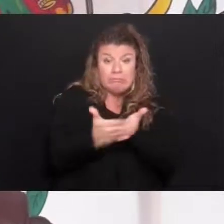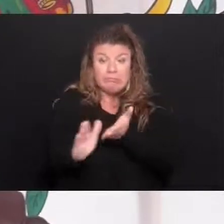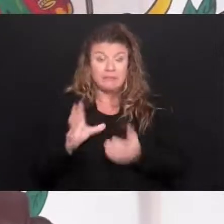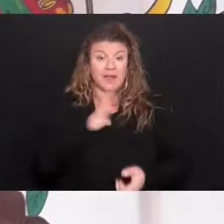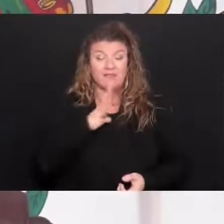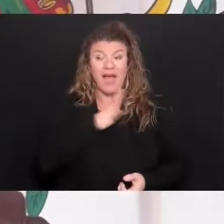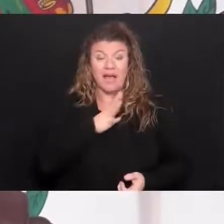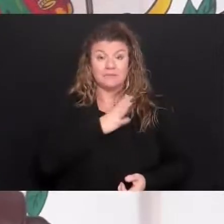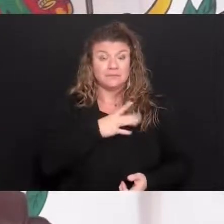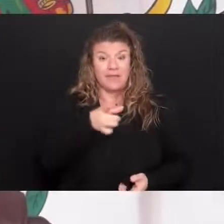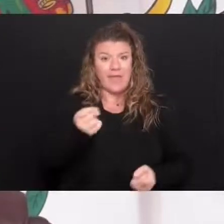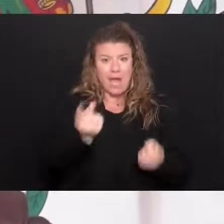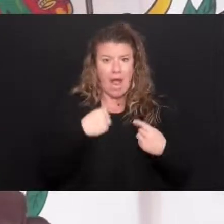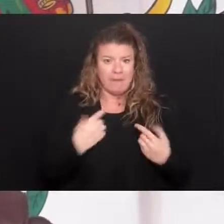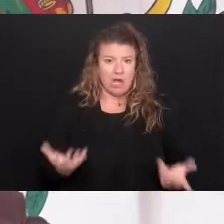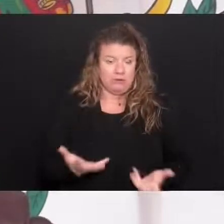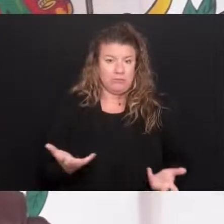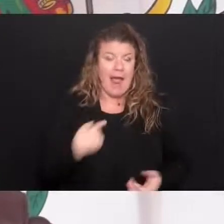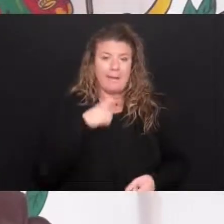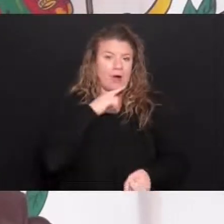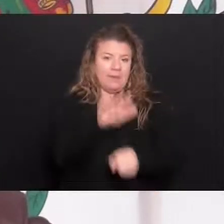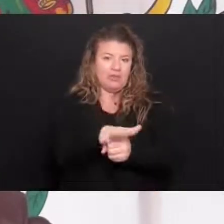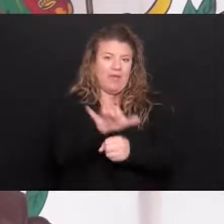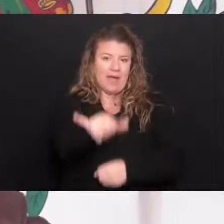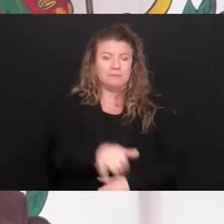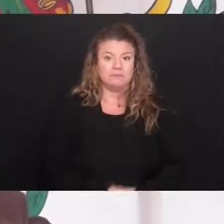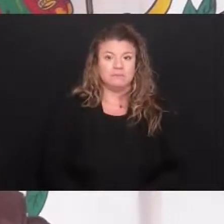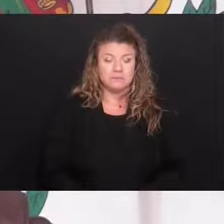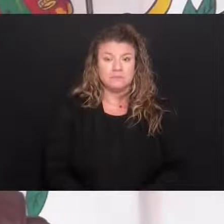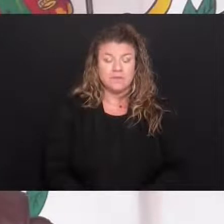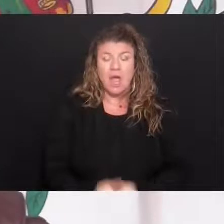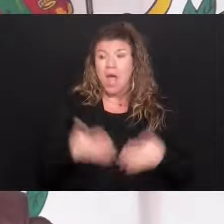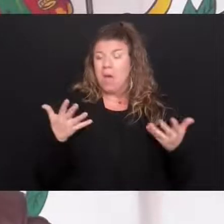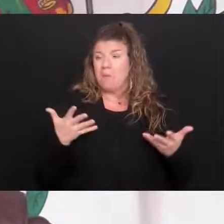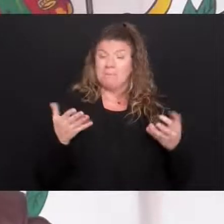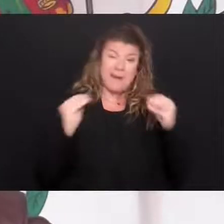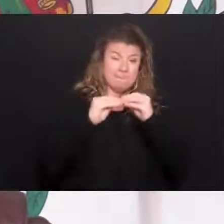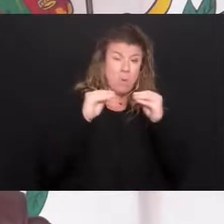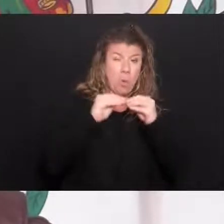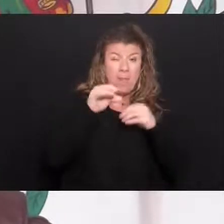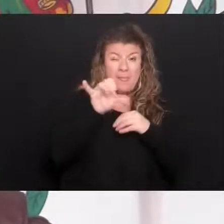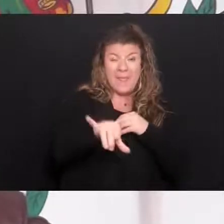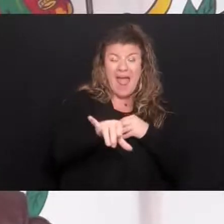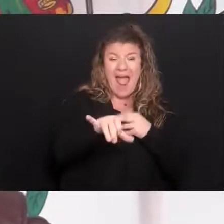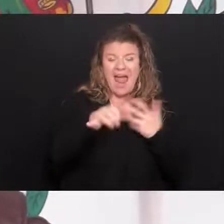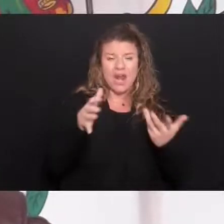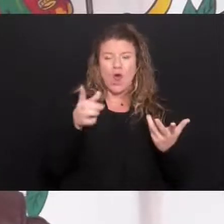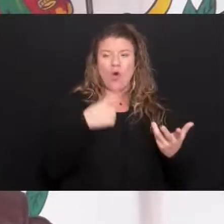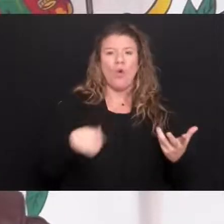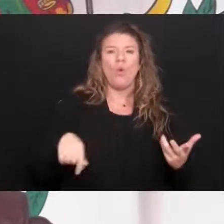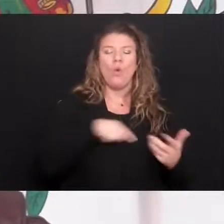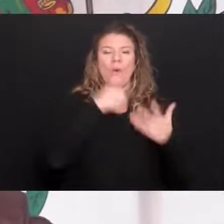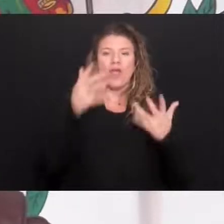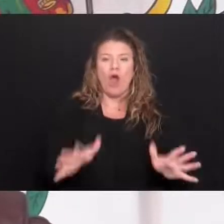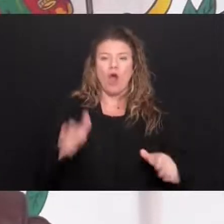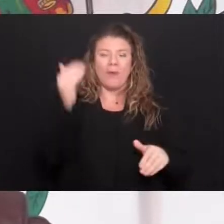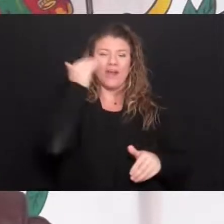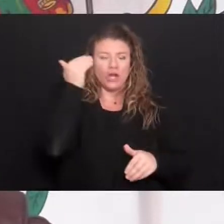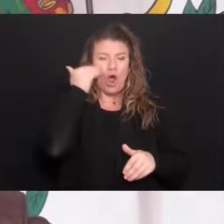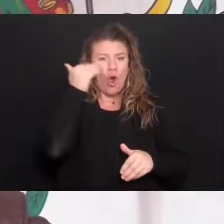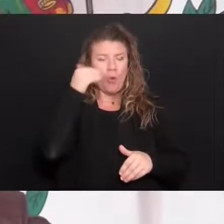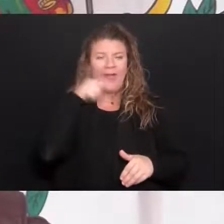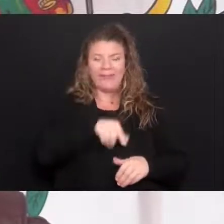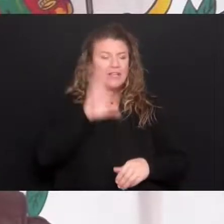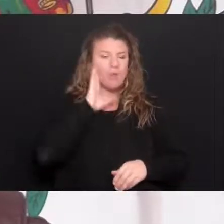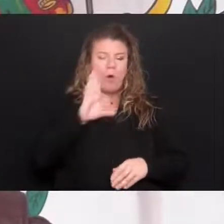they've got a great place to come to. I'll promise you that. But beyond that, we all know it's a great big uphill